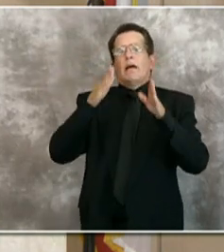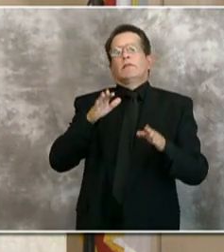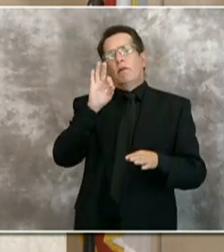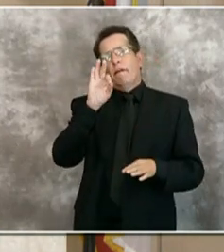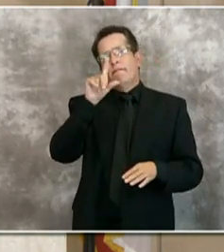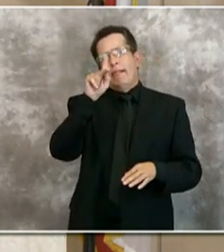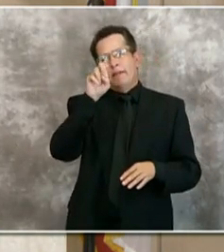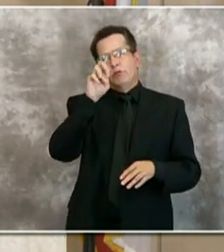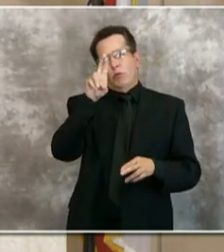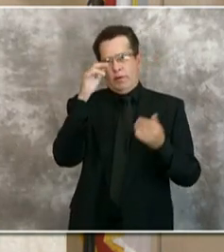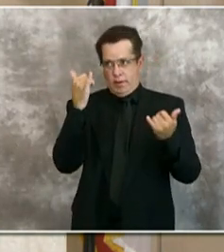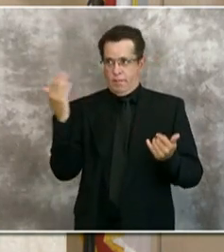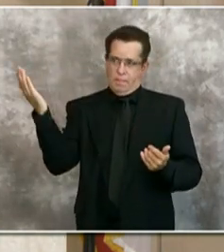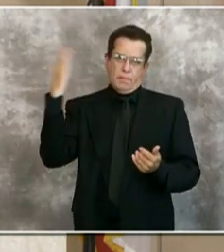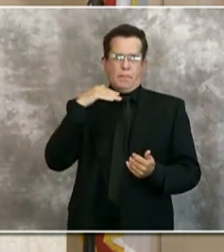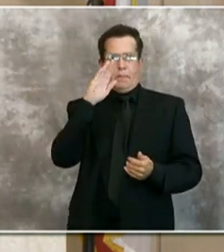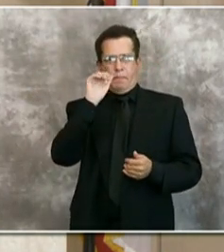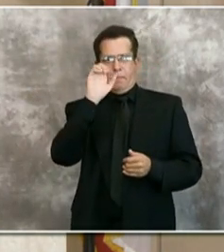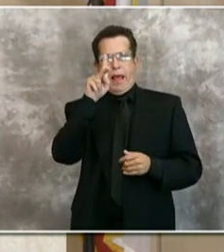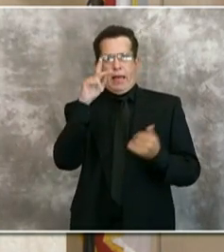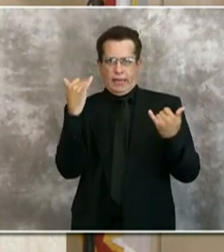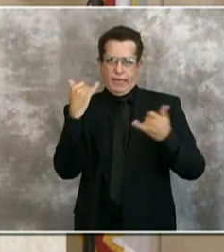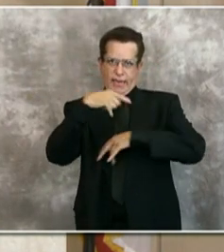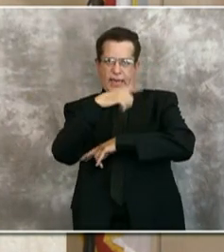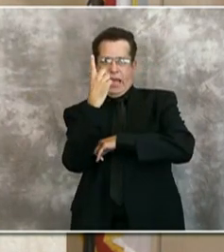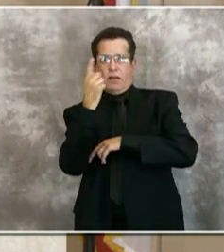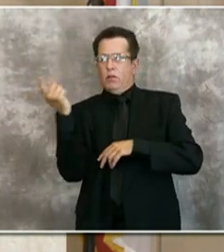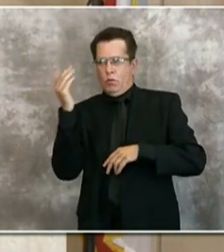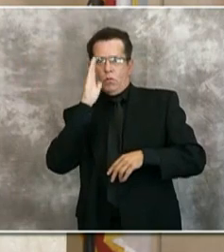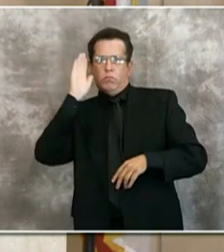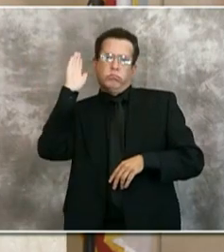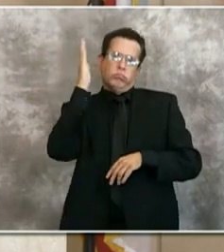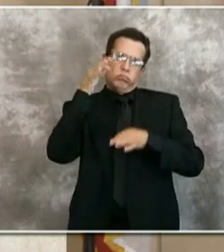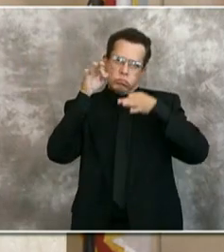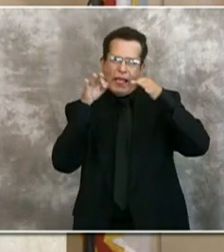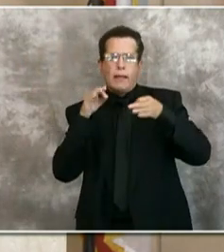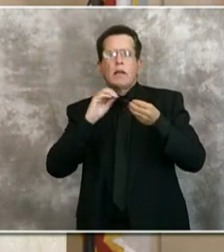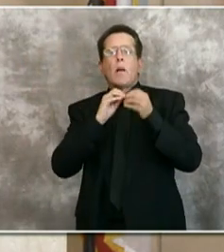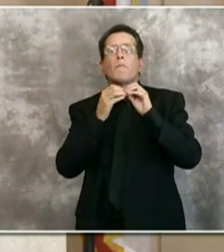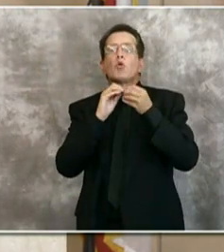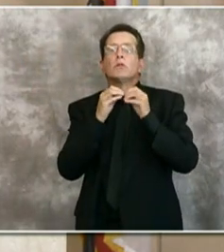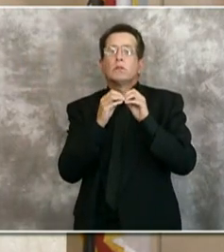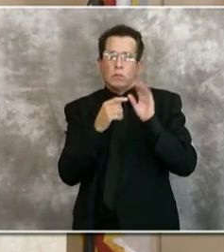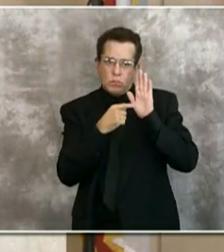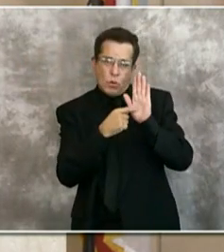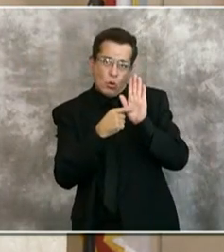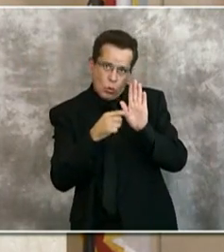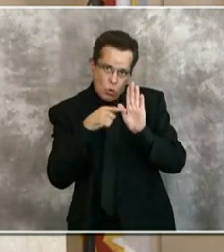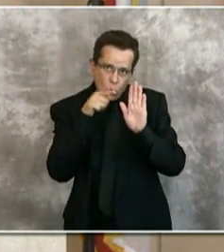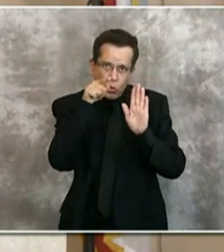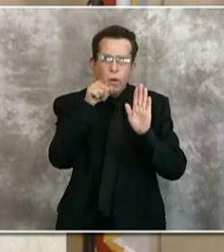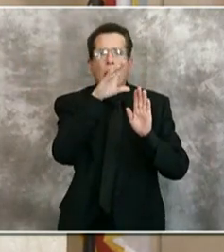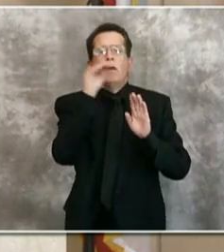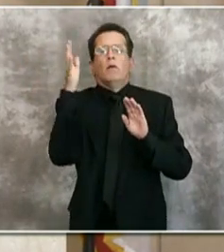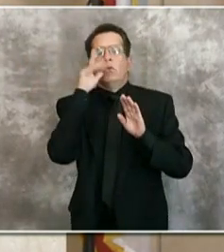like to welcome Nathan back, and he's going to bring us up to date on the numbers, and he'll be followed by Dr. Wooten.